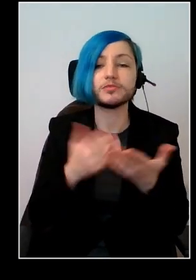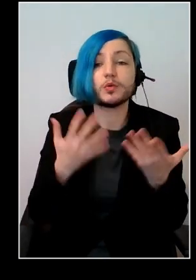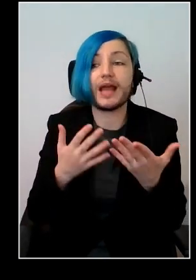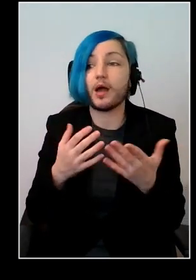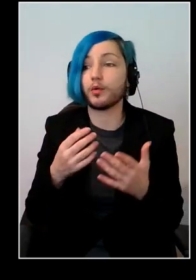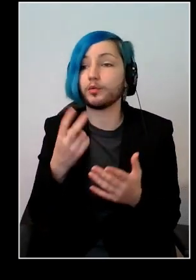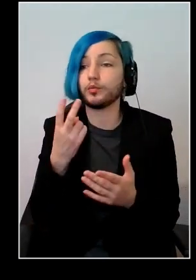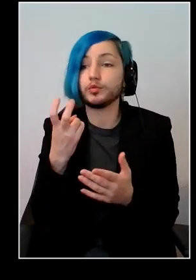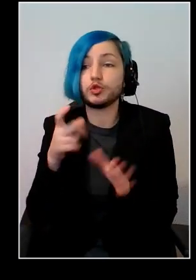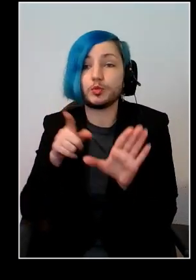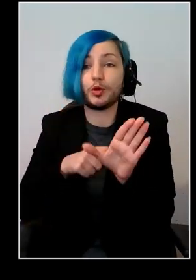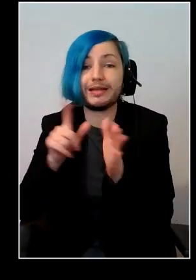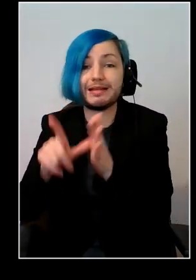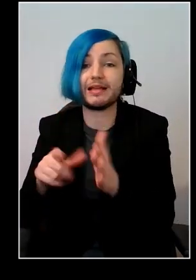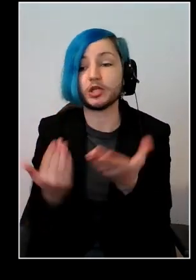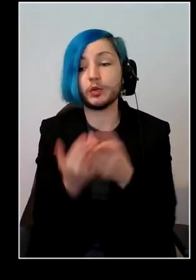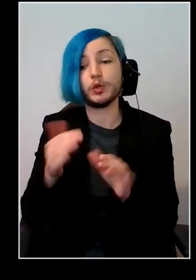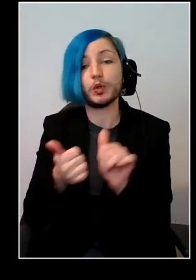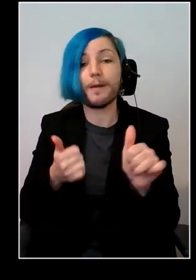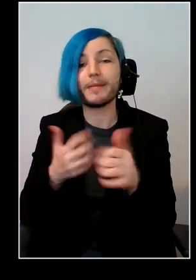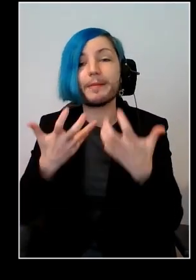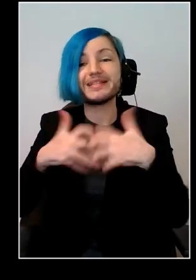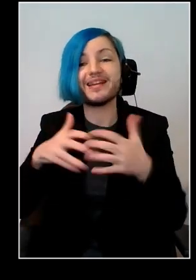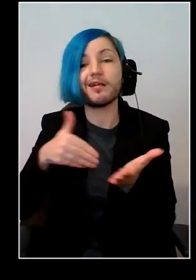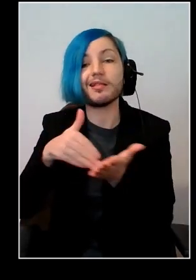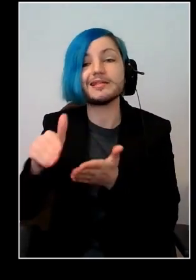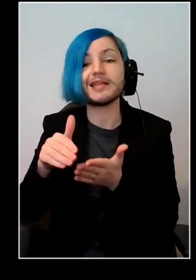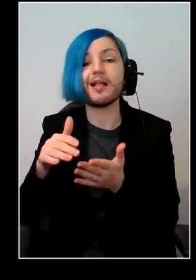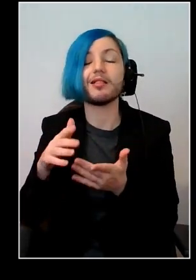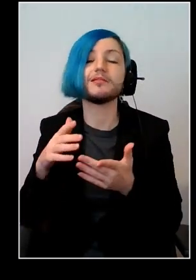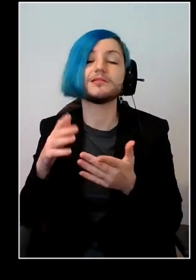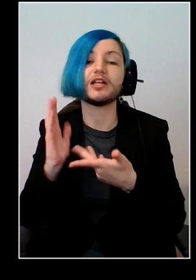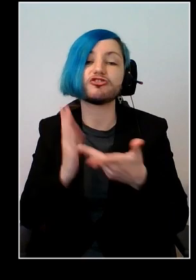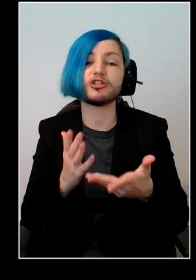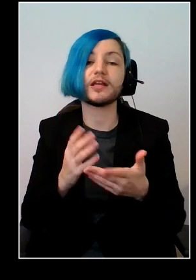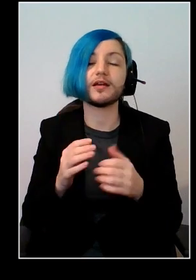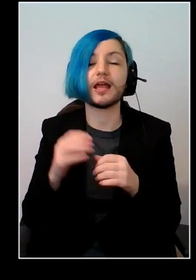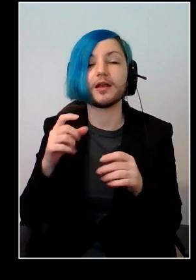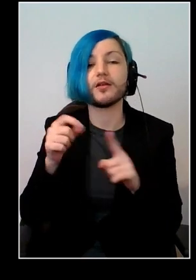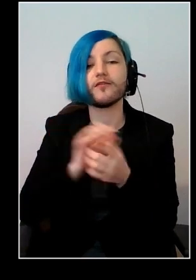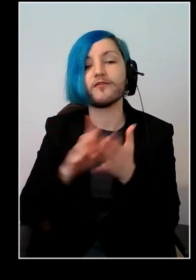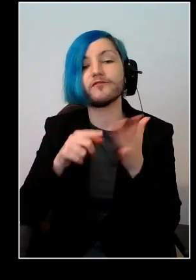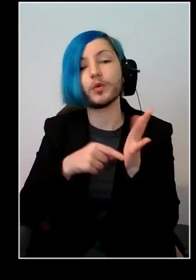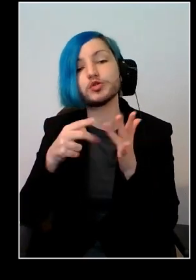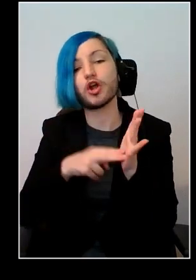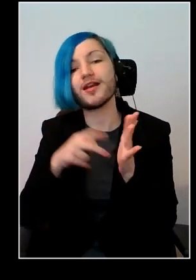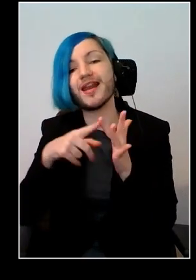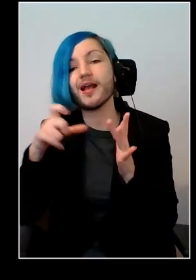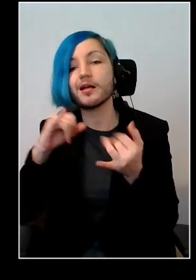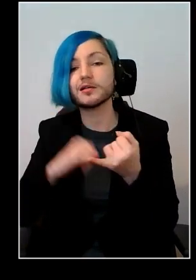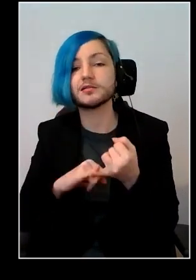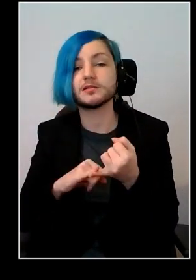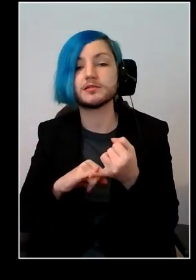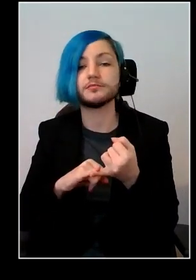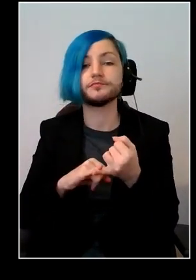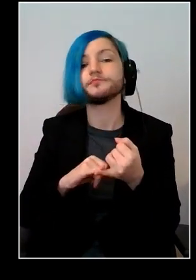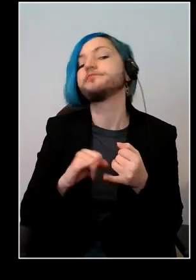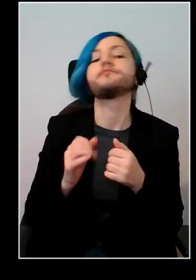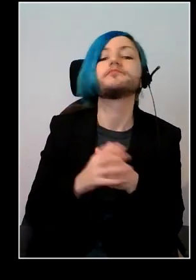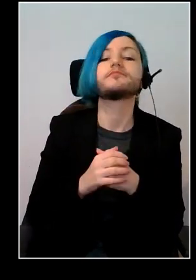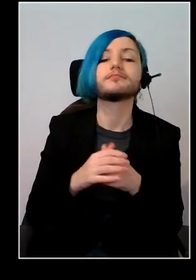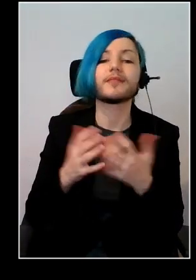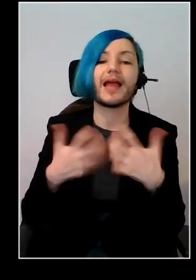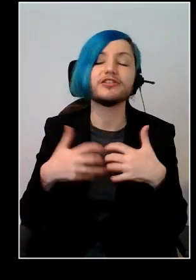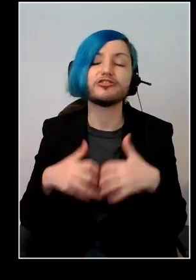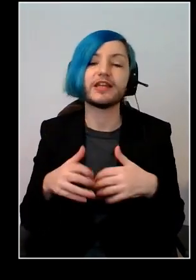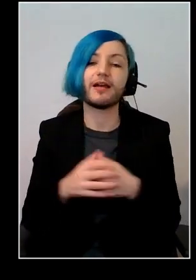I'm in my new company as a technical sales engineer in the photonics industry, where we design and manufacture optical filters for the infrared spectrum.